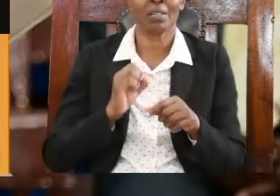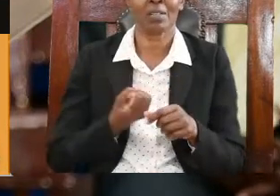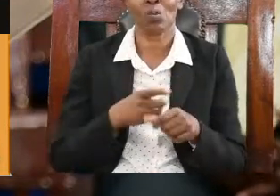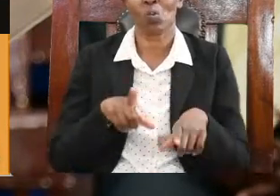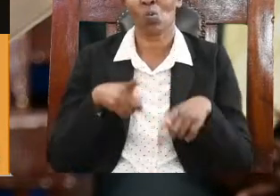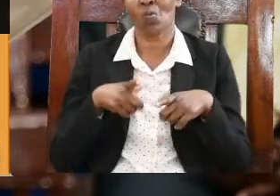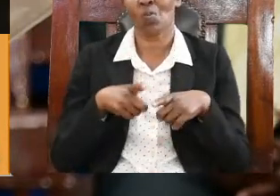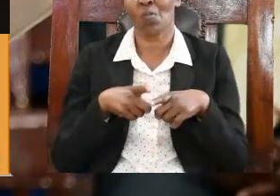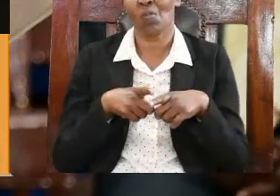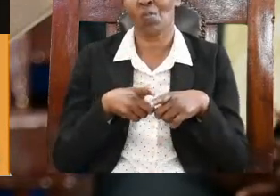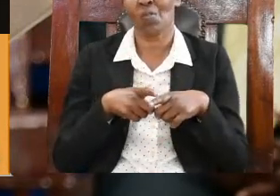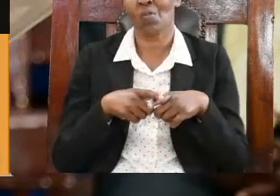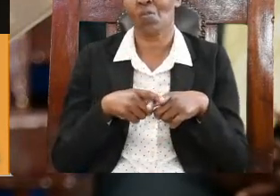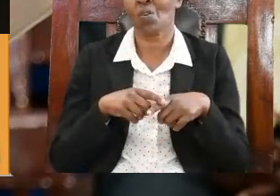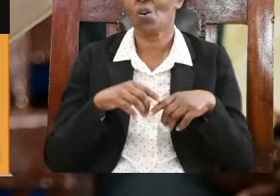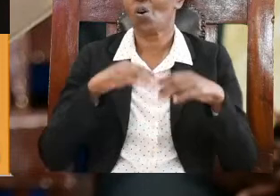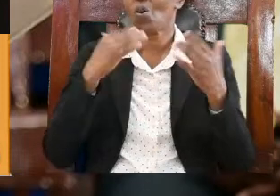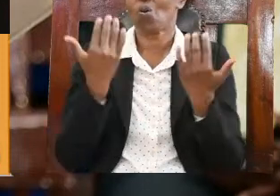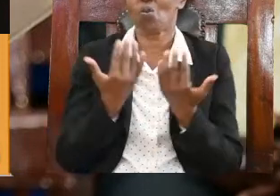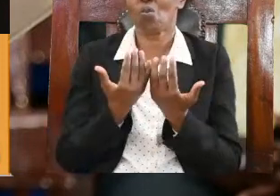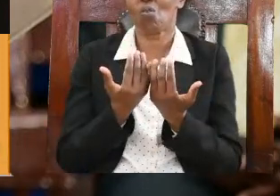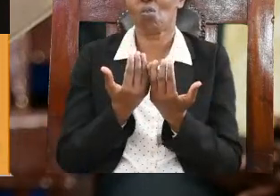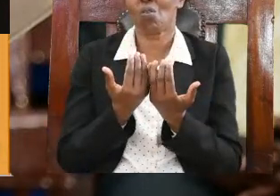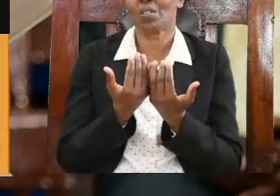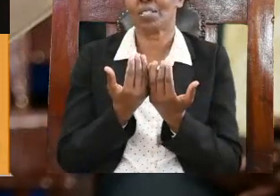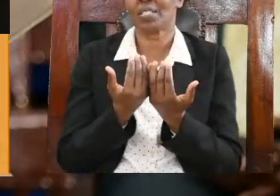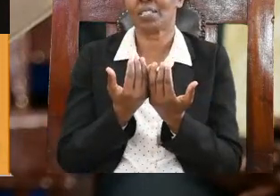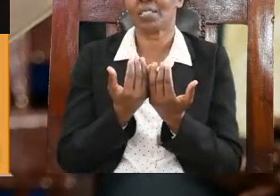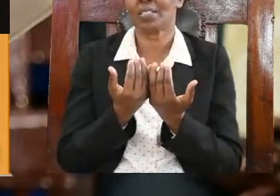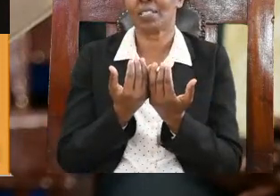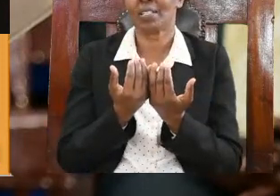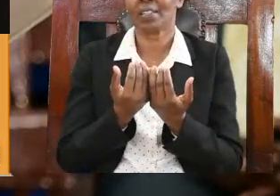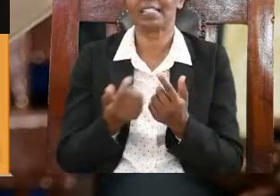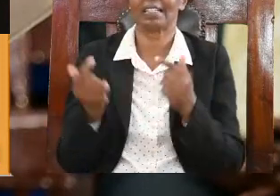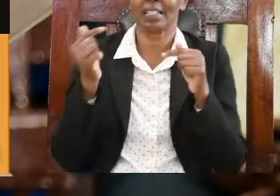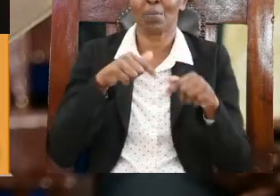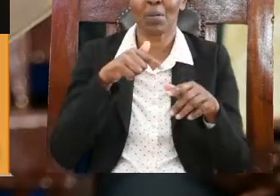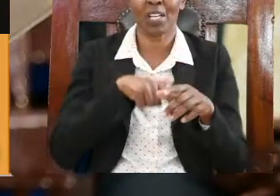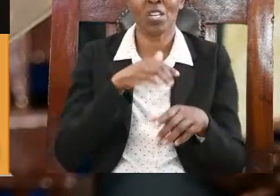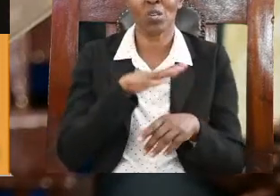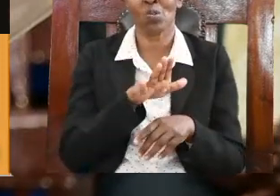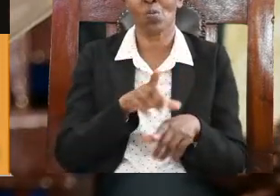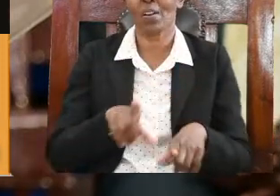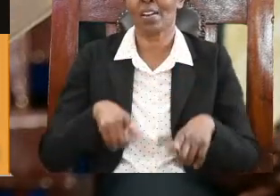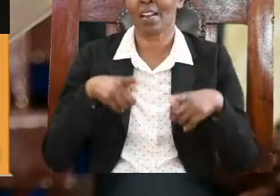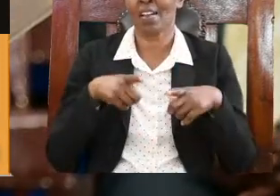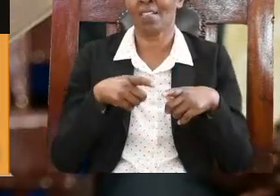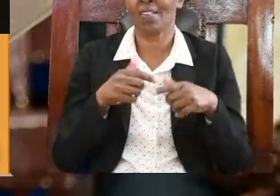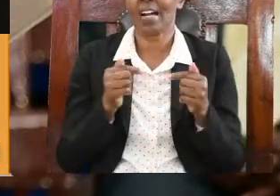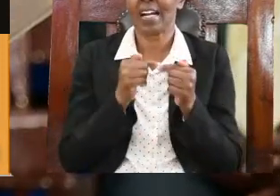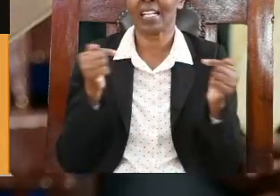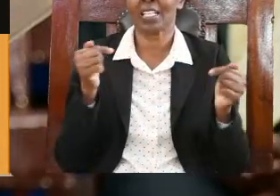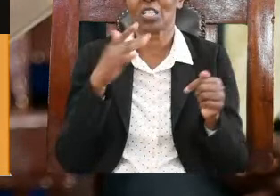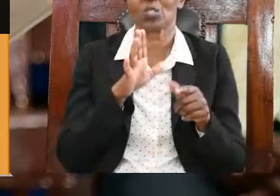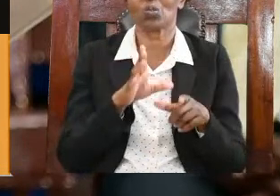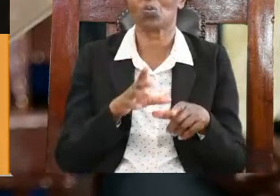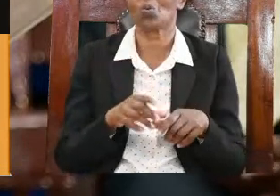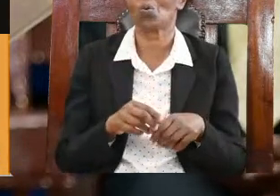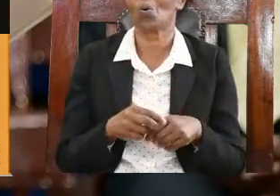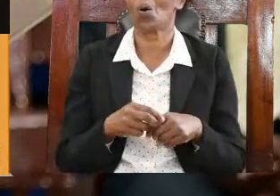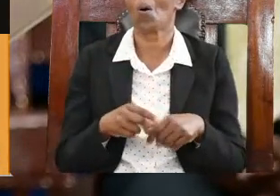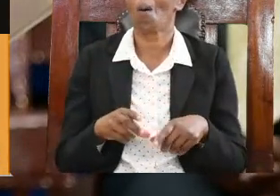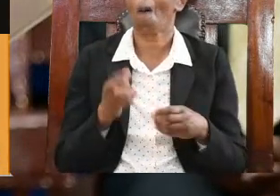are reversal fortunes against your own will. Something that you forced against you.